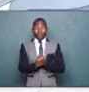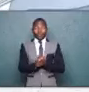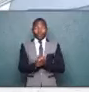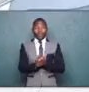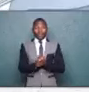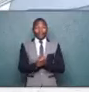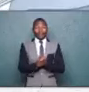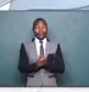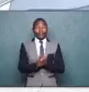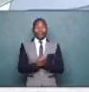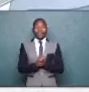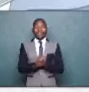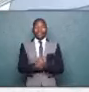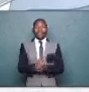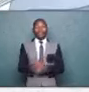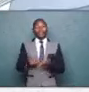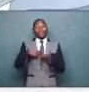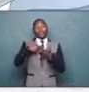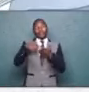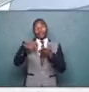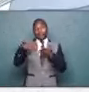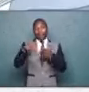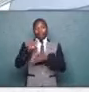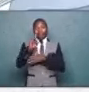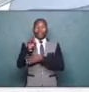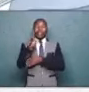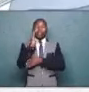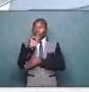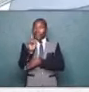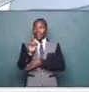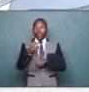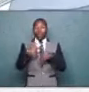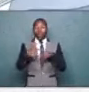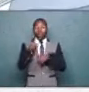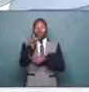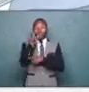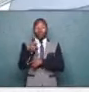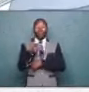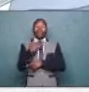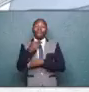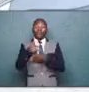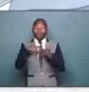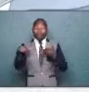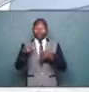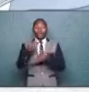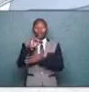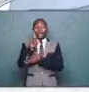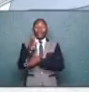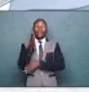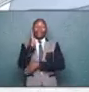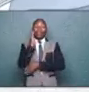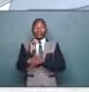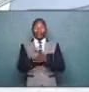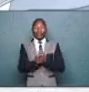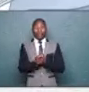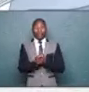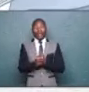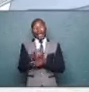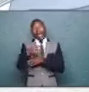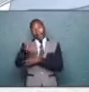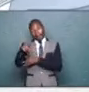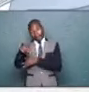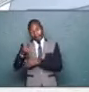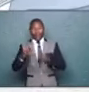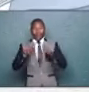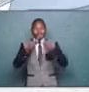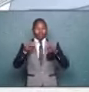not handle any fresh civil registration. Anyone wishing to register for the National ID should go to